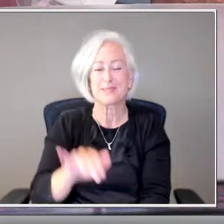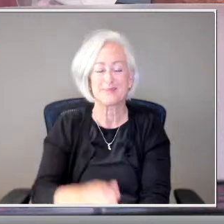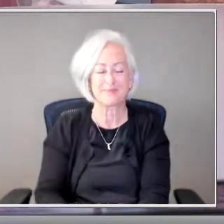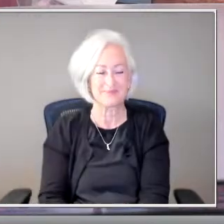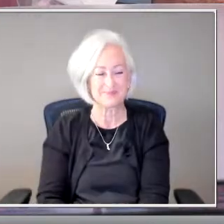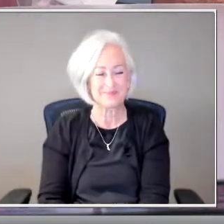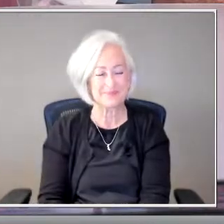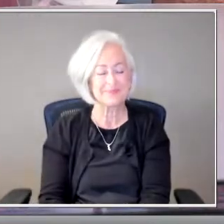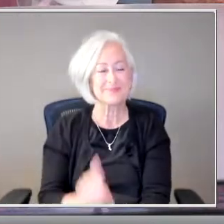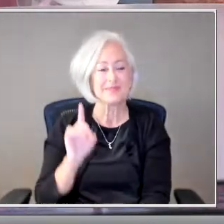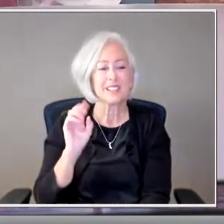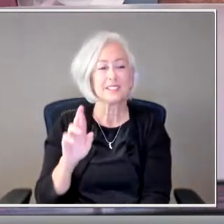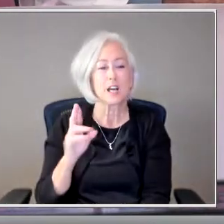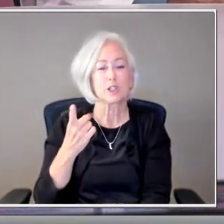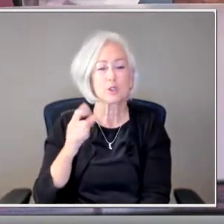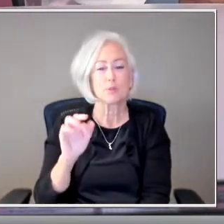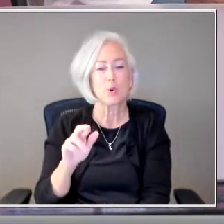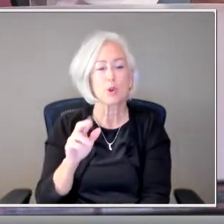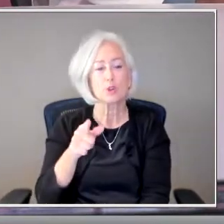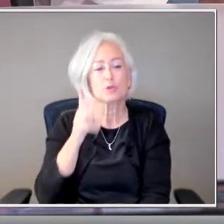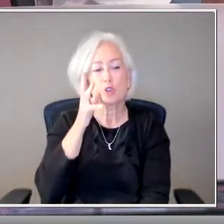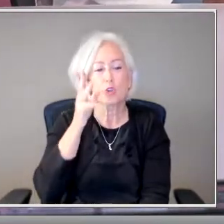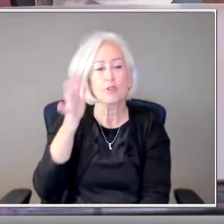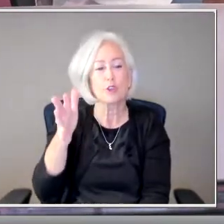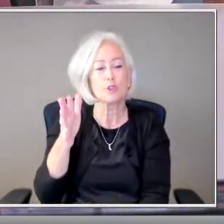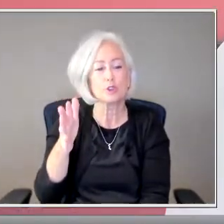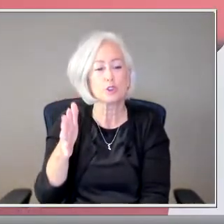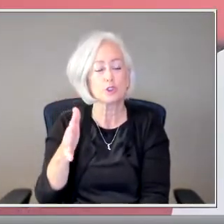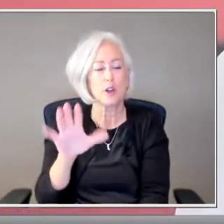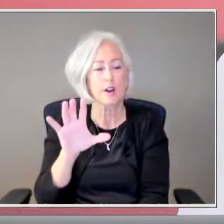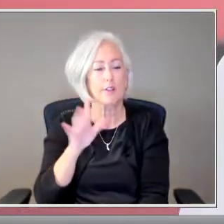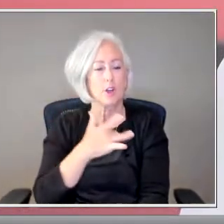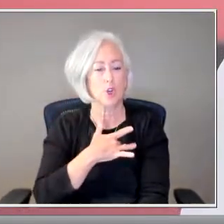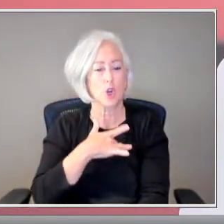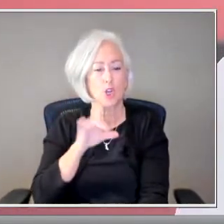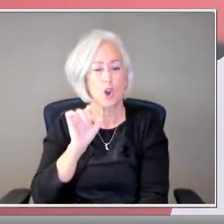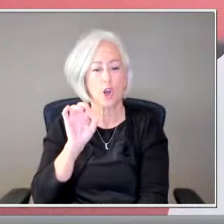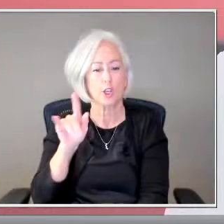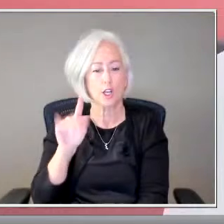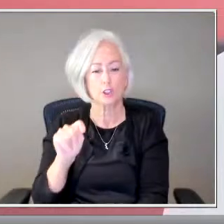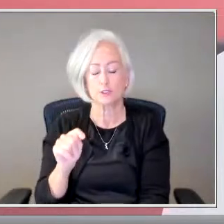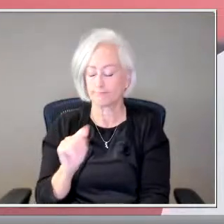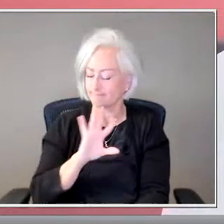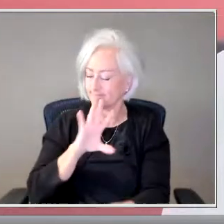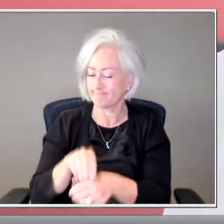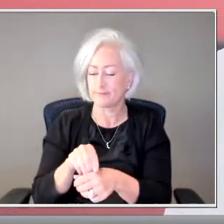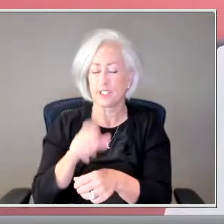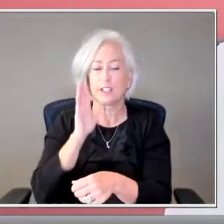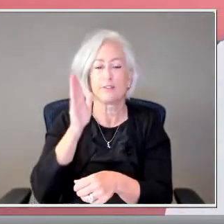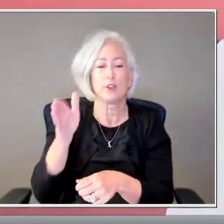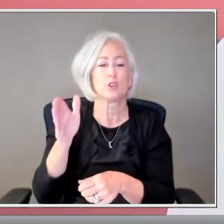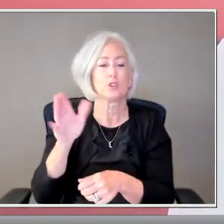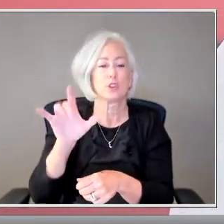what do you see as the future of cardio-oncology? It's part of the future of cancer treatment, and